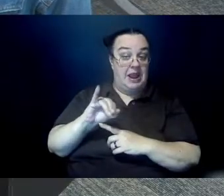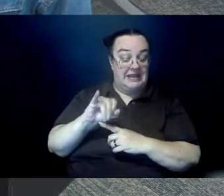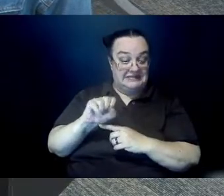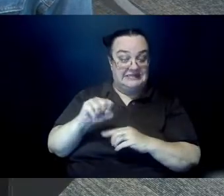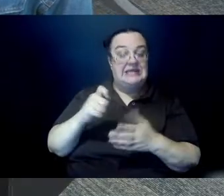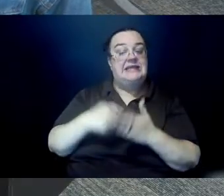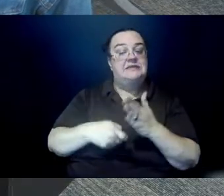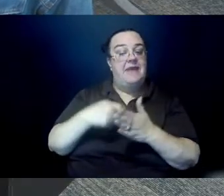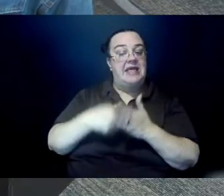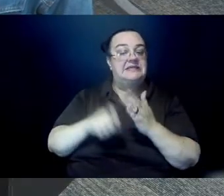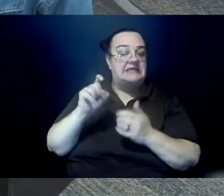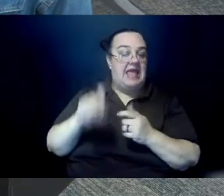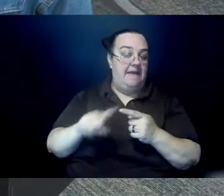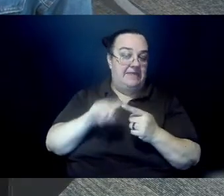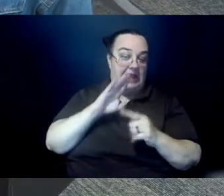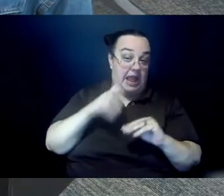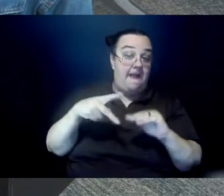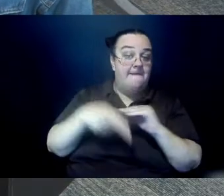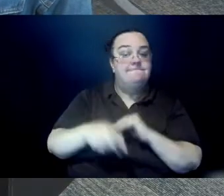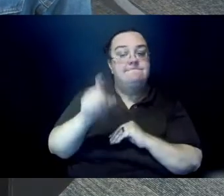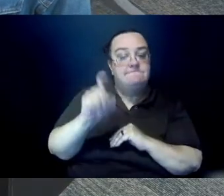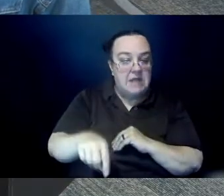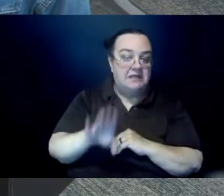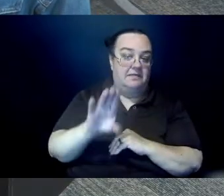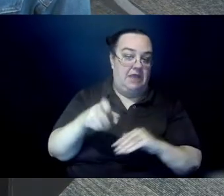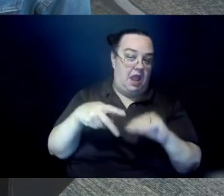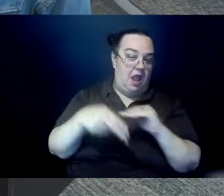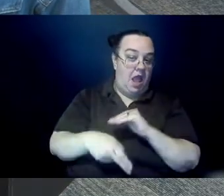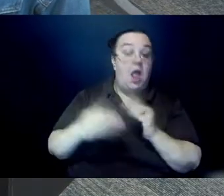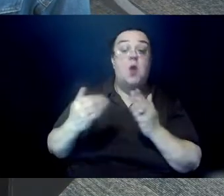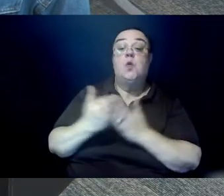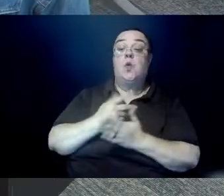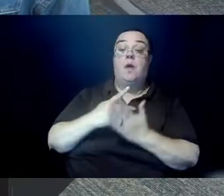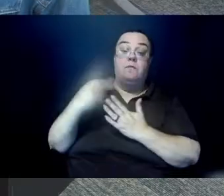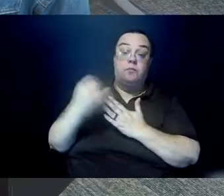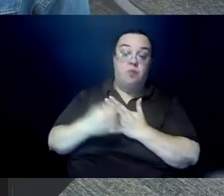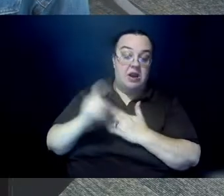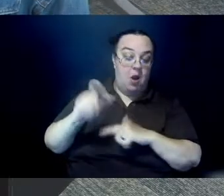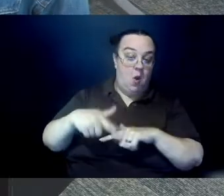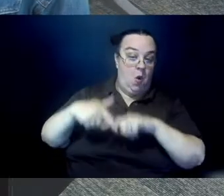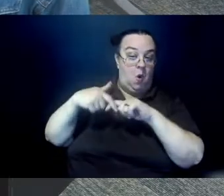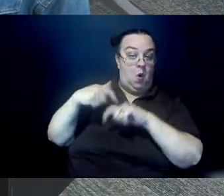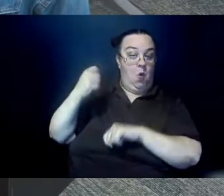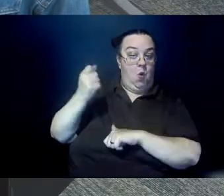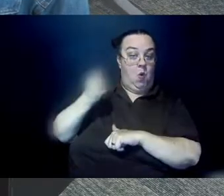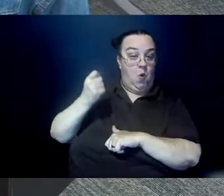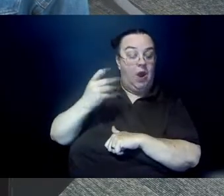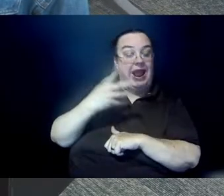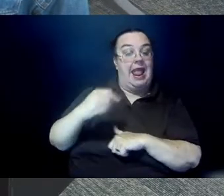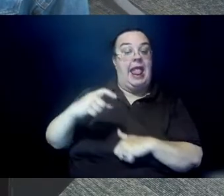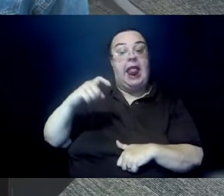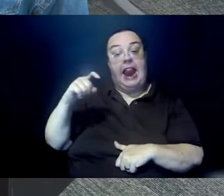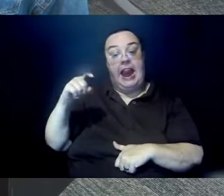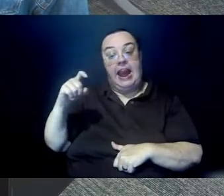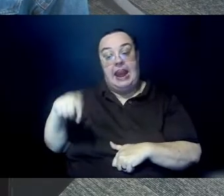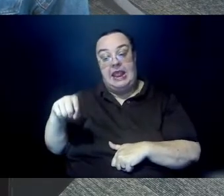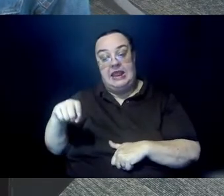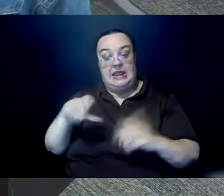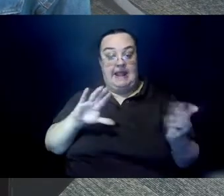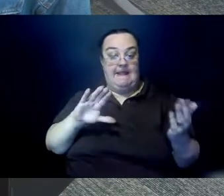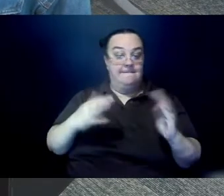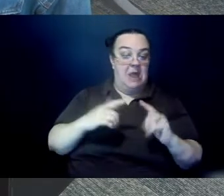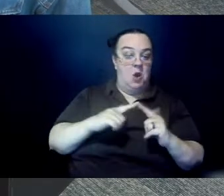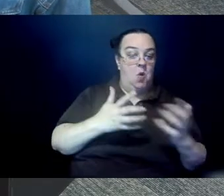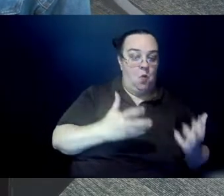cut, must be cut. New projects put on hold, and needs versus wants